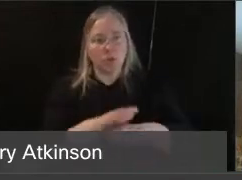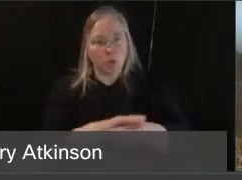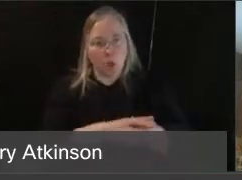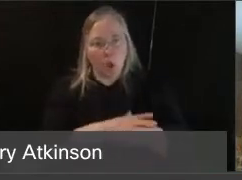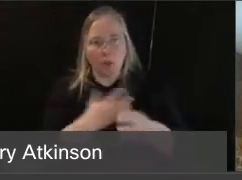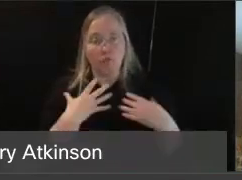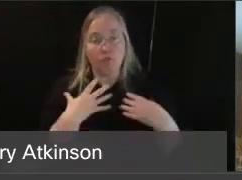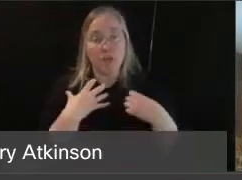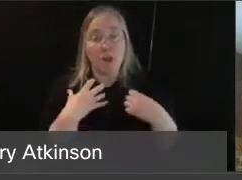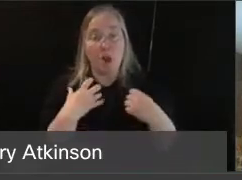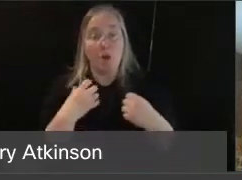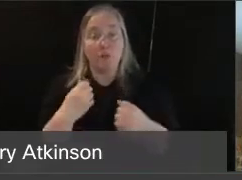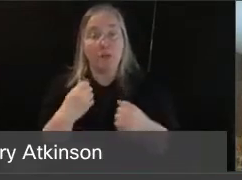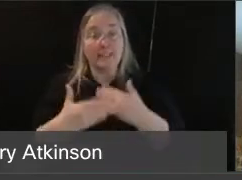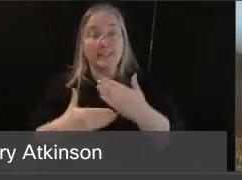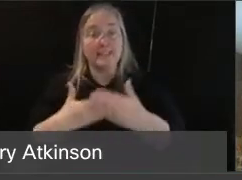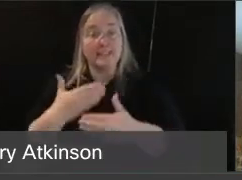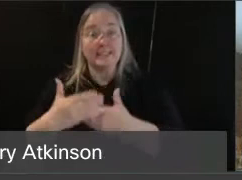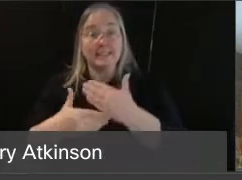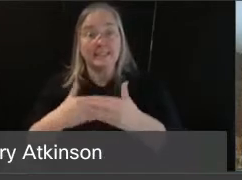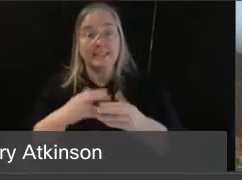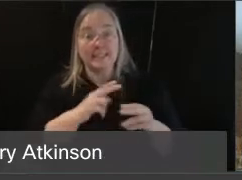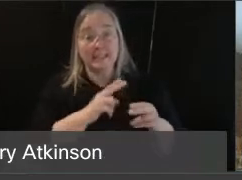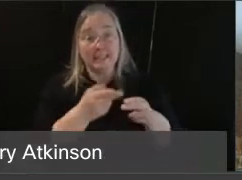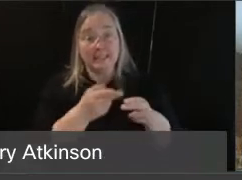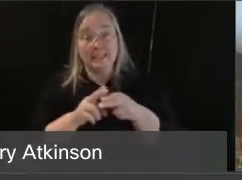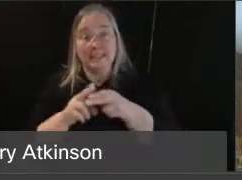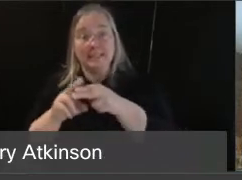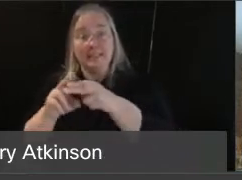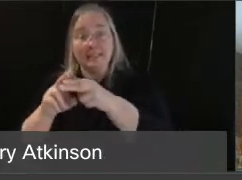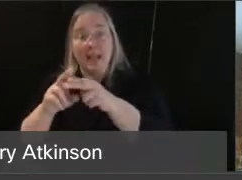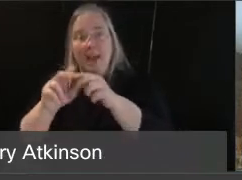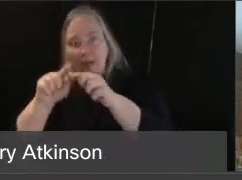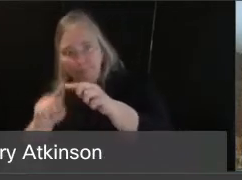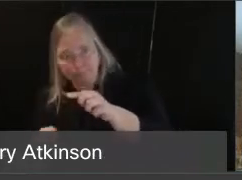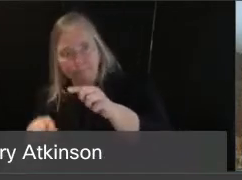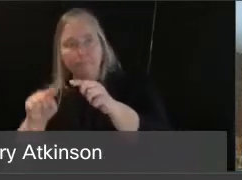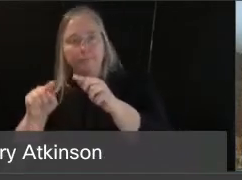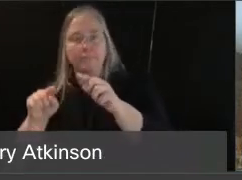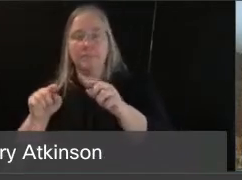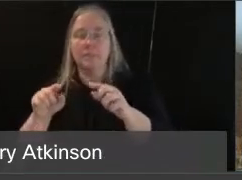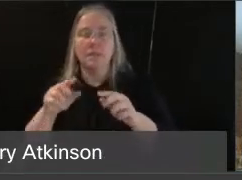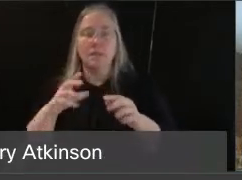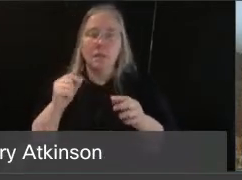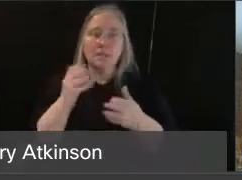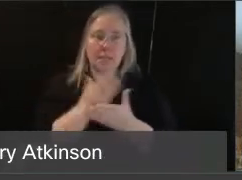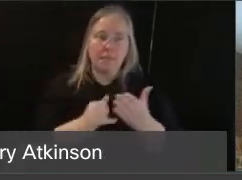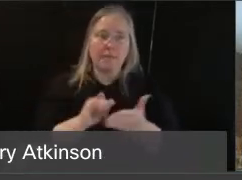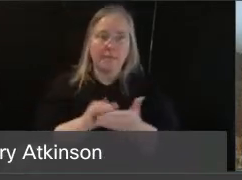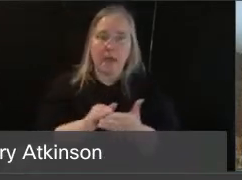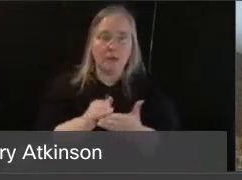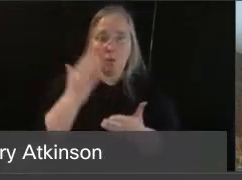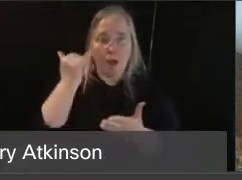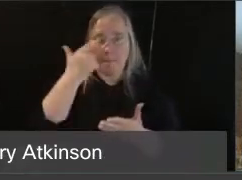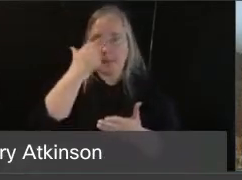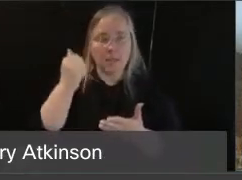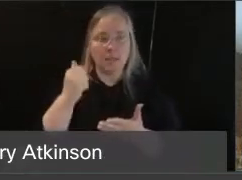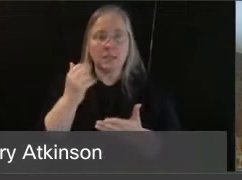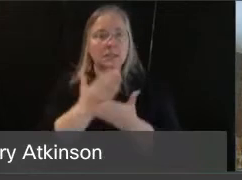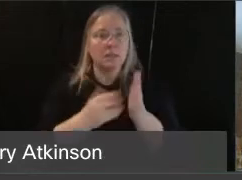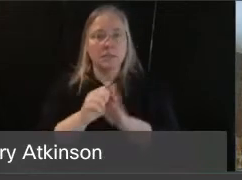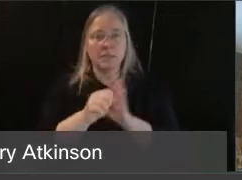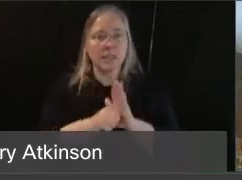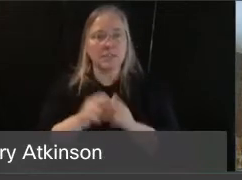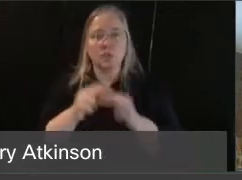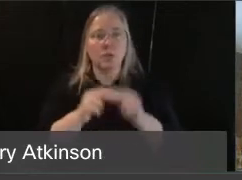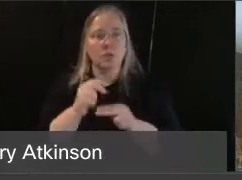then basically had a bit of a drop off. Again, some of that is driven by the fact that in some states, construction was not considered to be an essential activity,